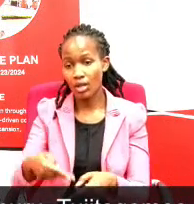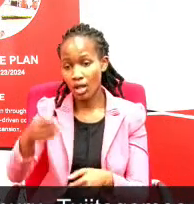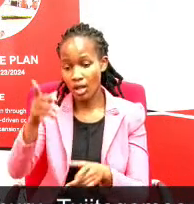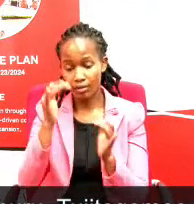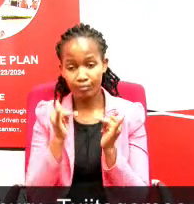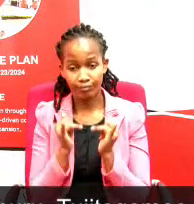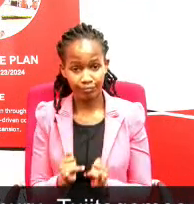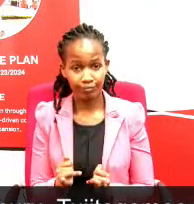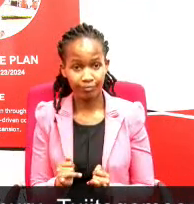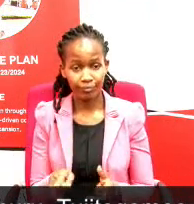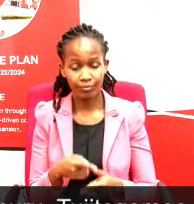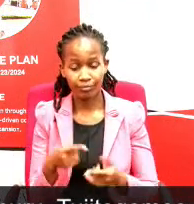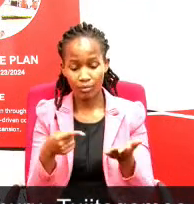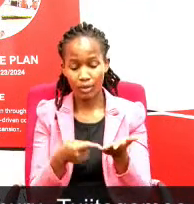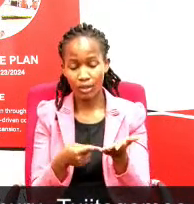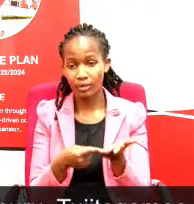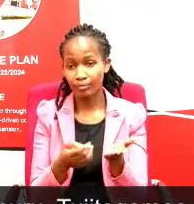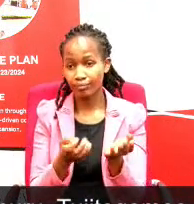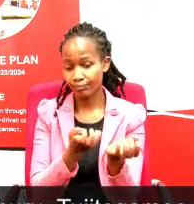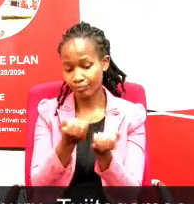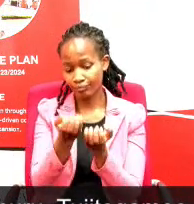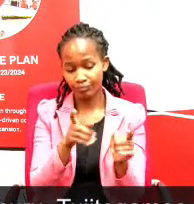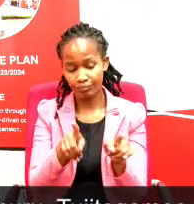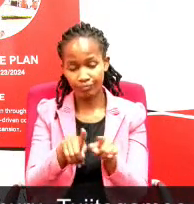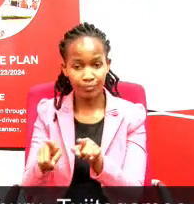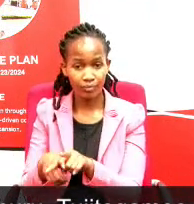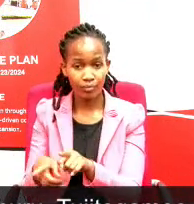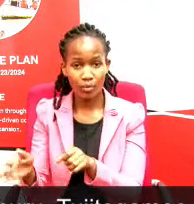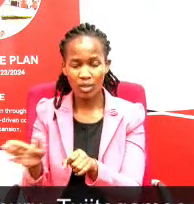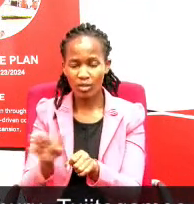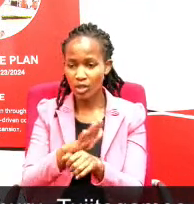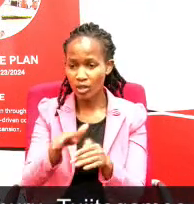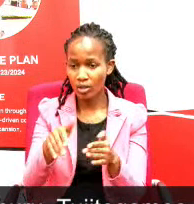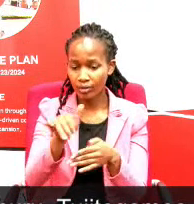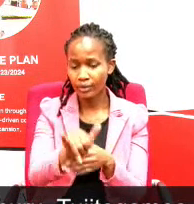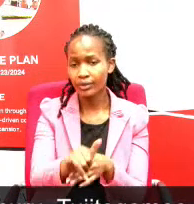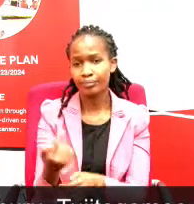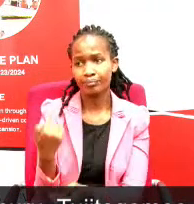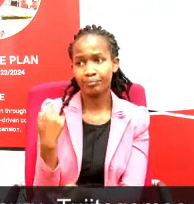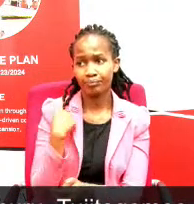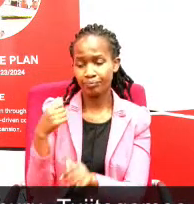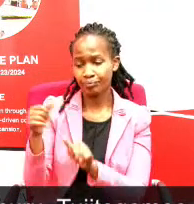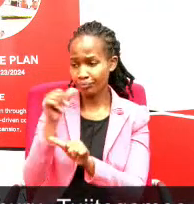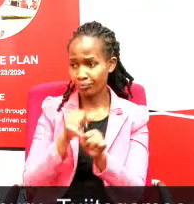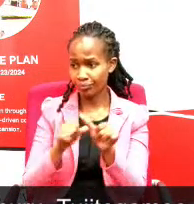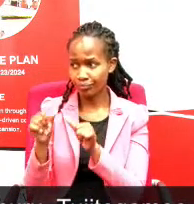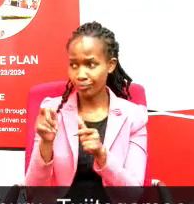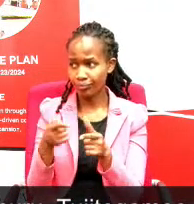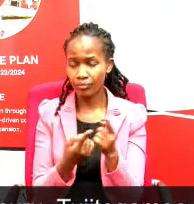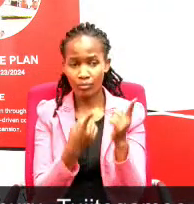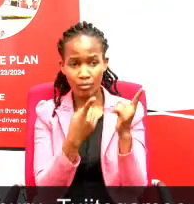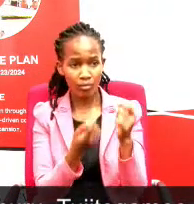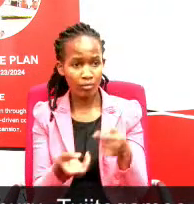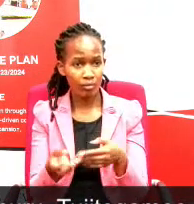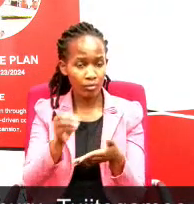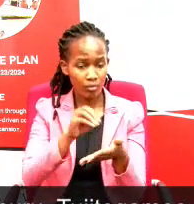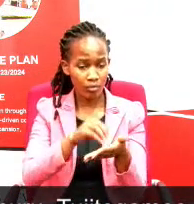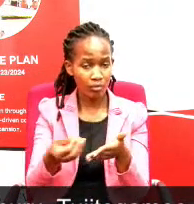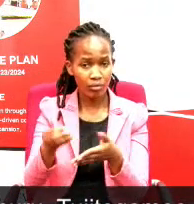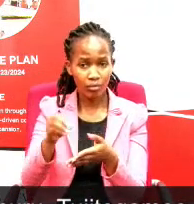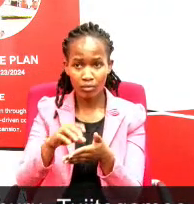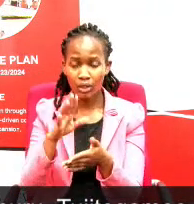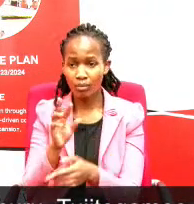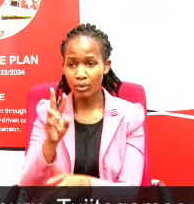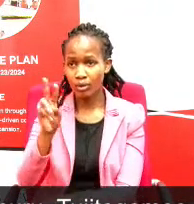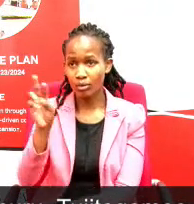individuals, and the digital economy. In total, the number of active taxpayers is expected to increase by an additional 2